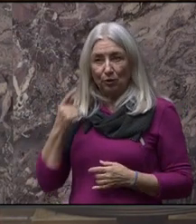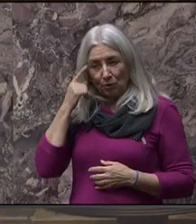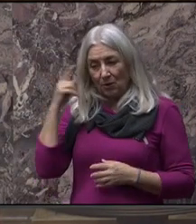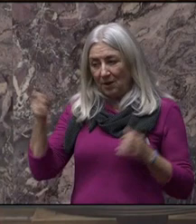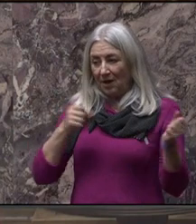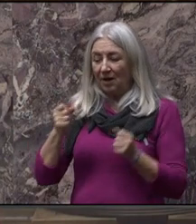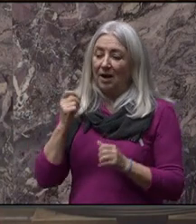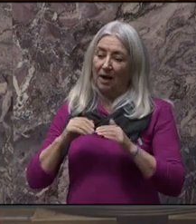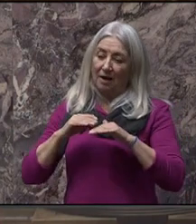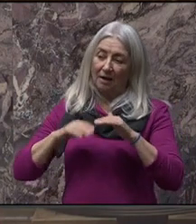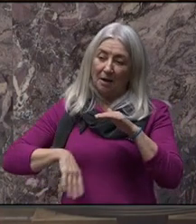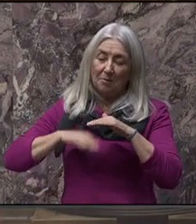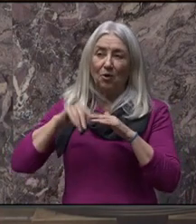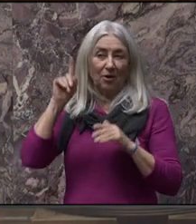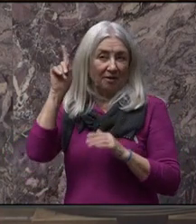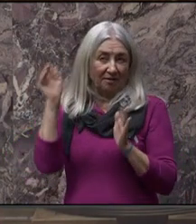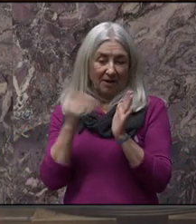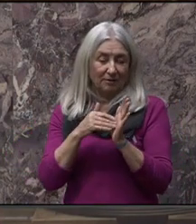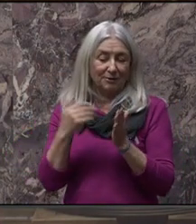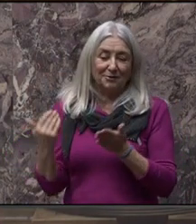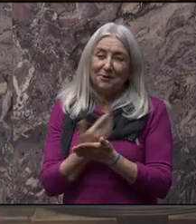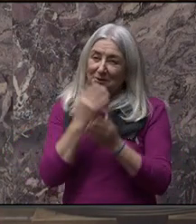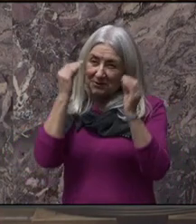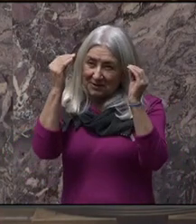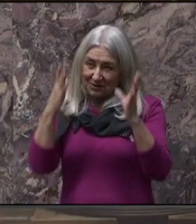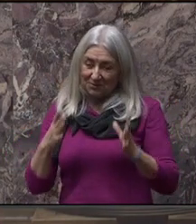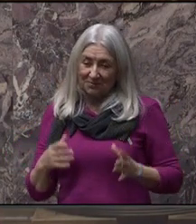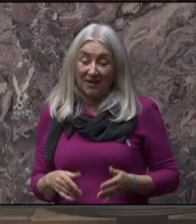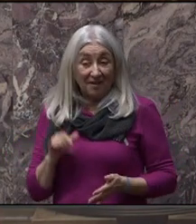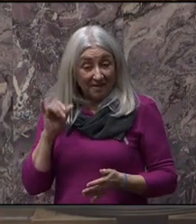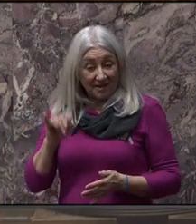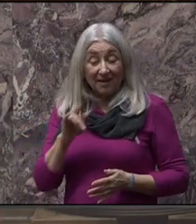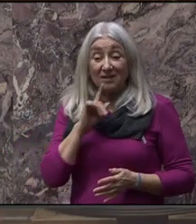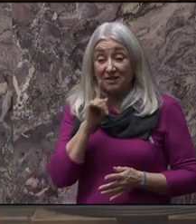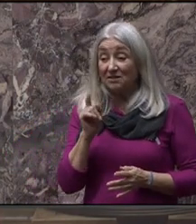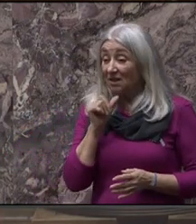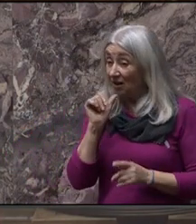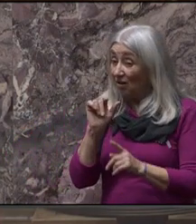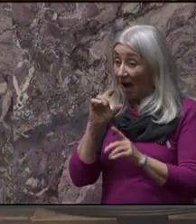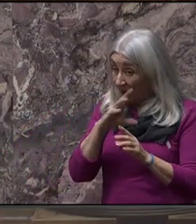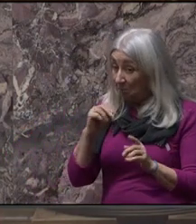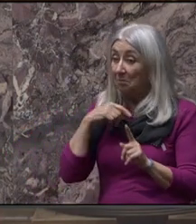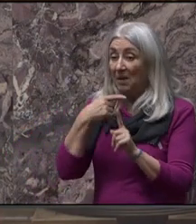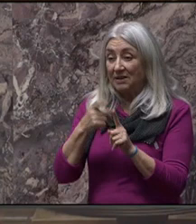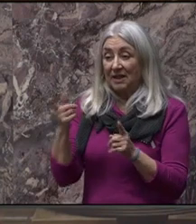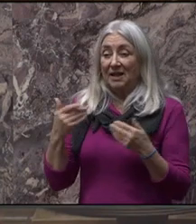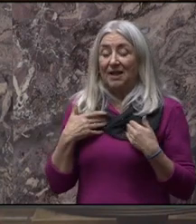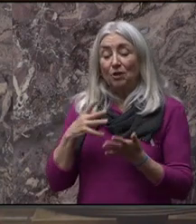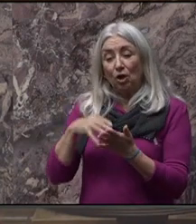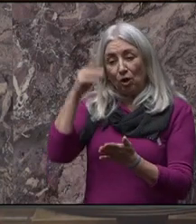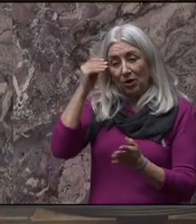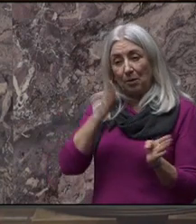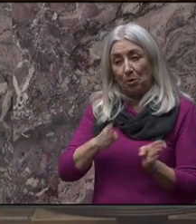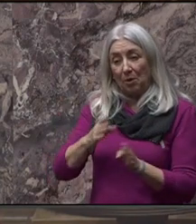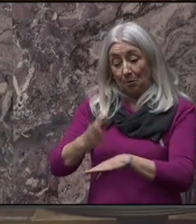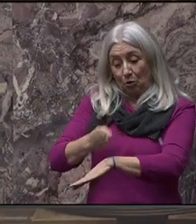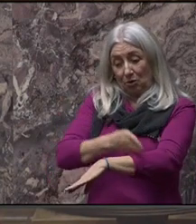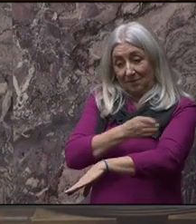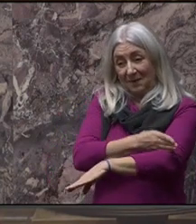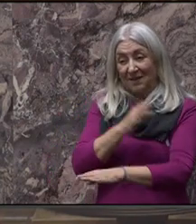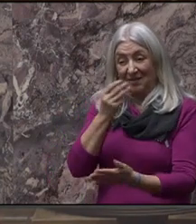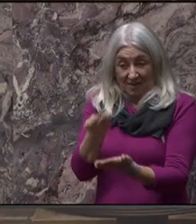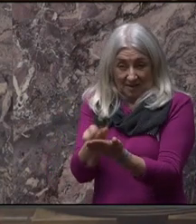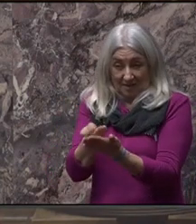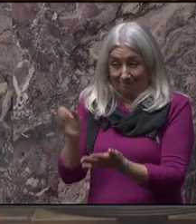up to 1,000 new teachers. That's in addition to the Learning Improvement Fund, which has helped teachers to focus